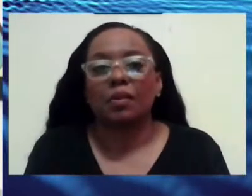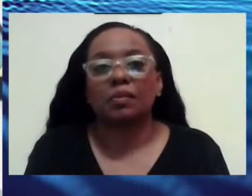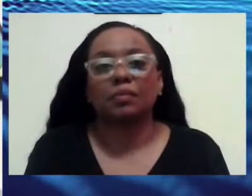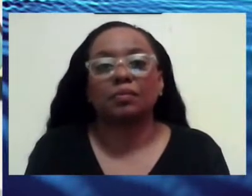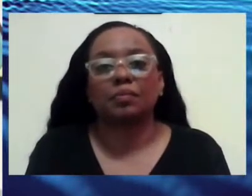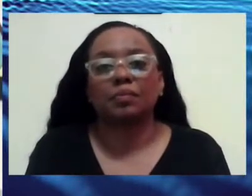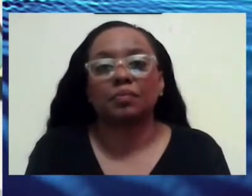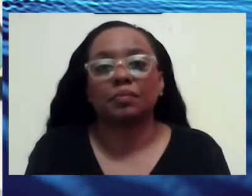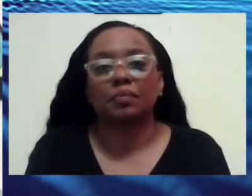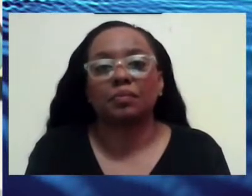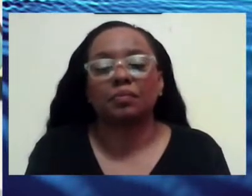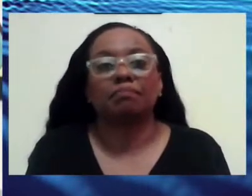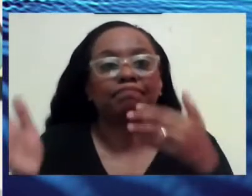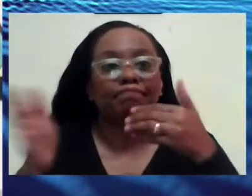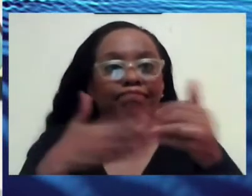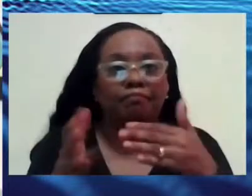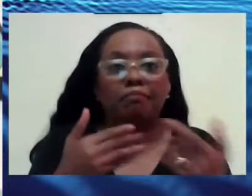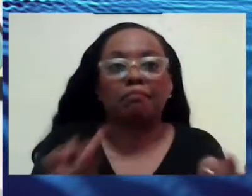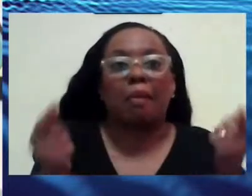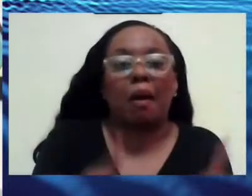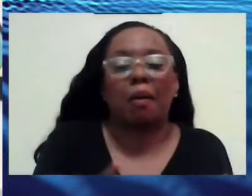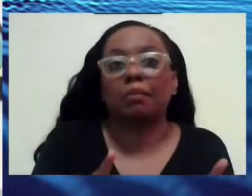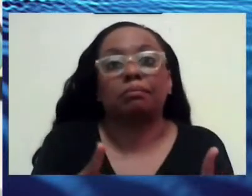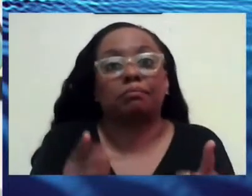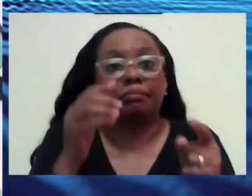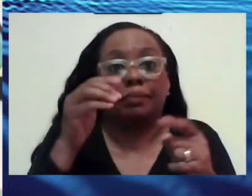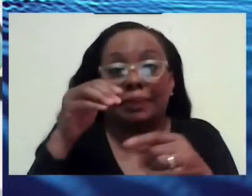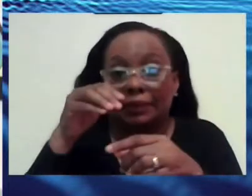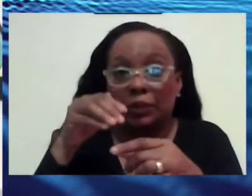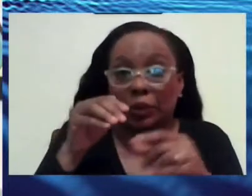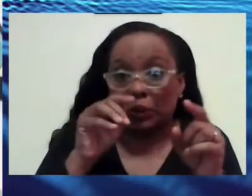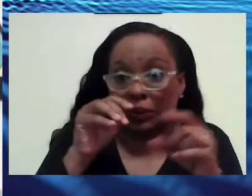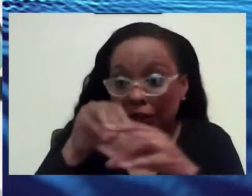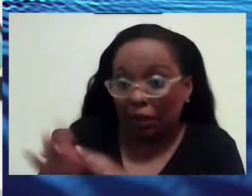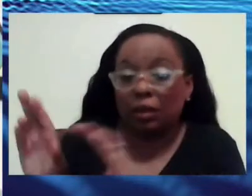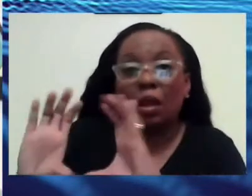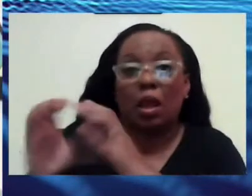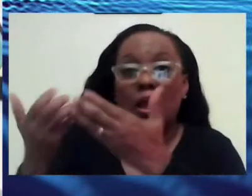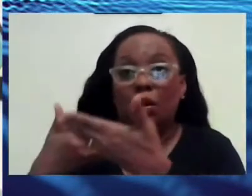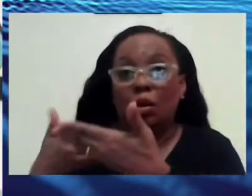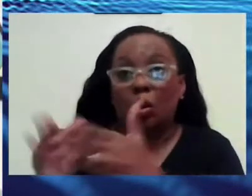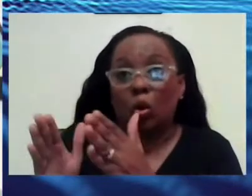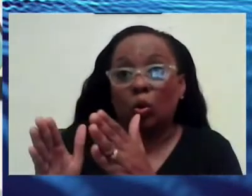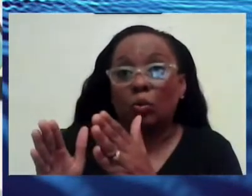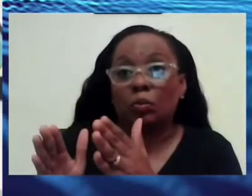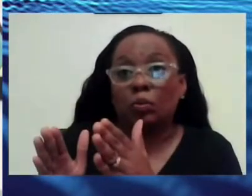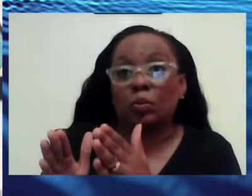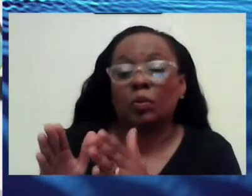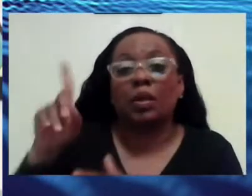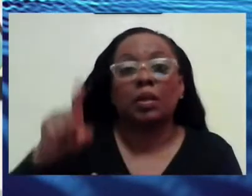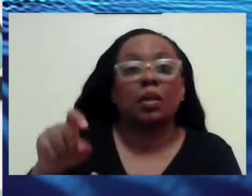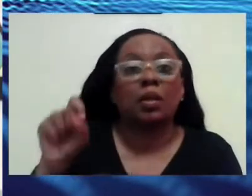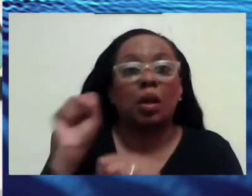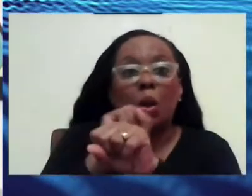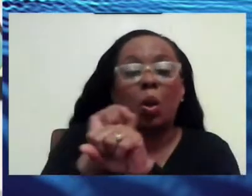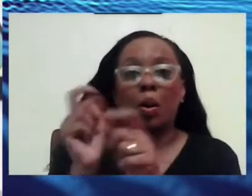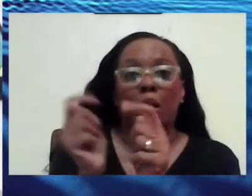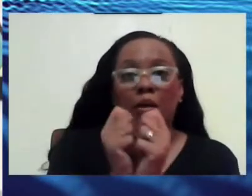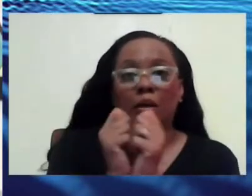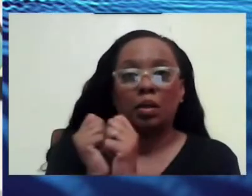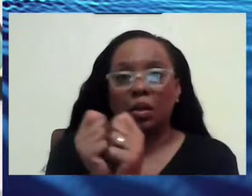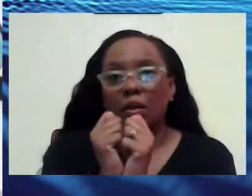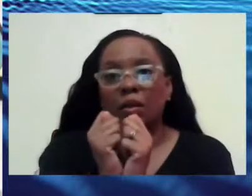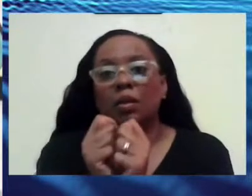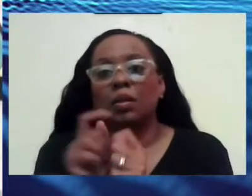that regardless of what happens in terms of going back face to face, there are some big items that we need to work together on in terms of